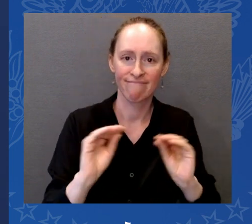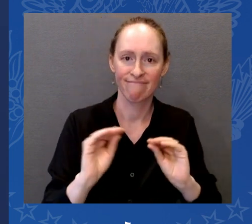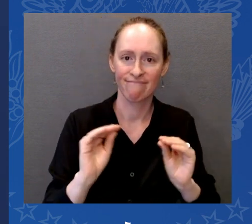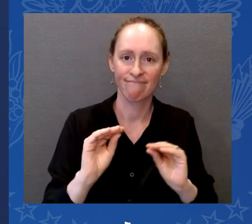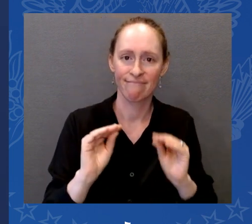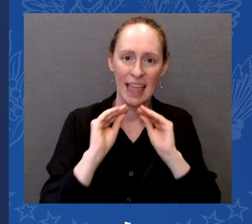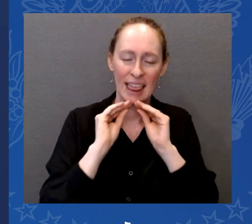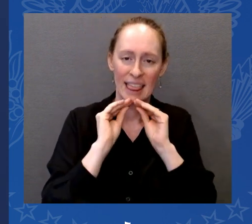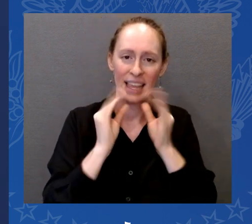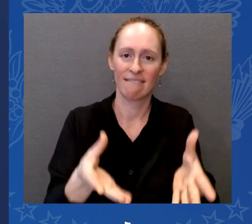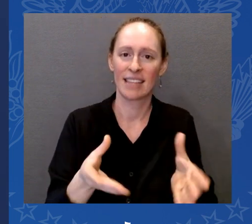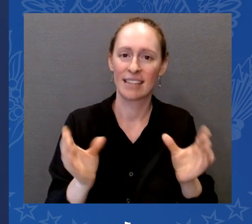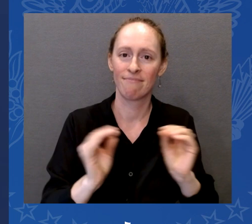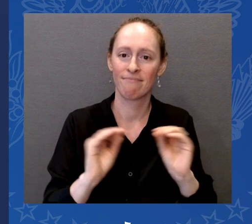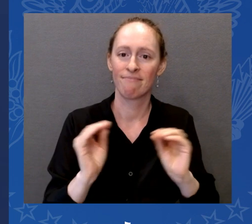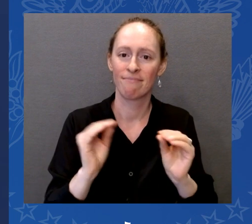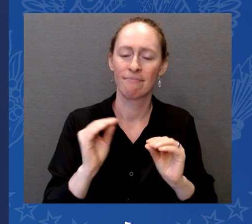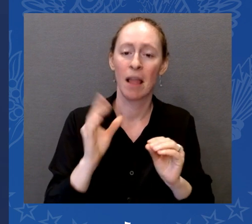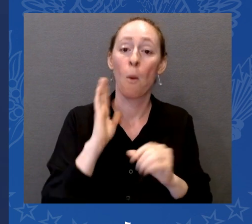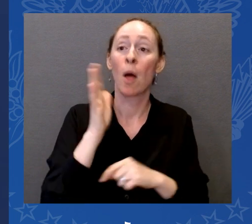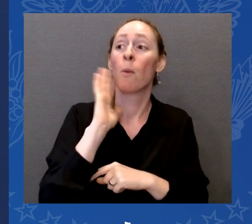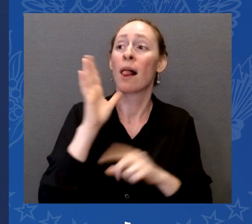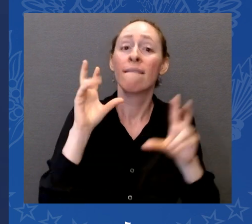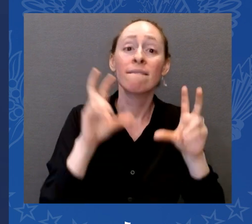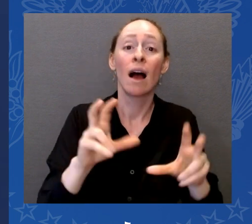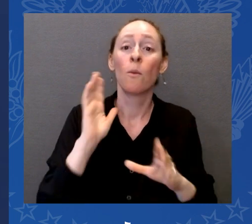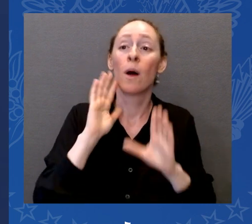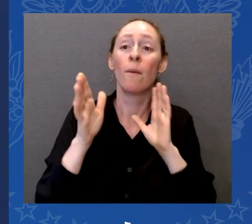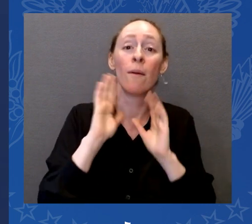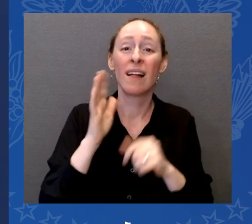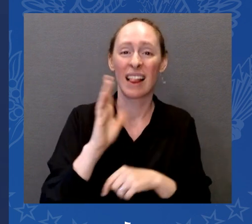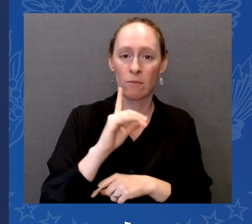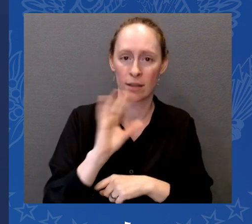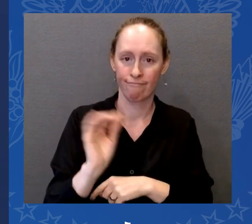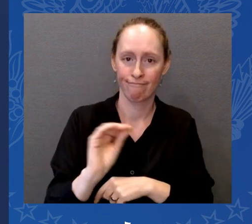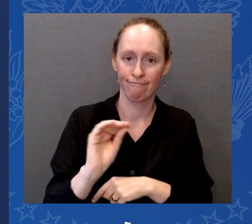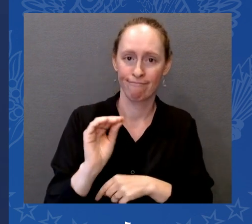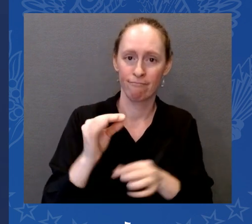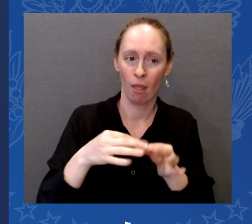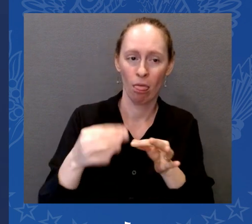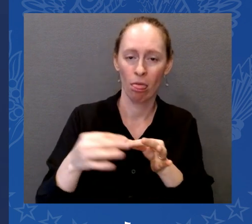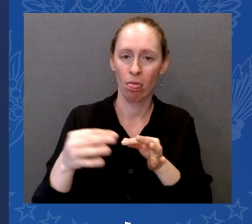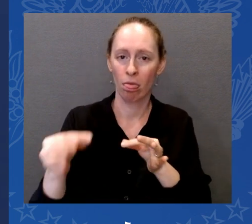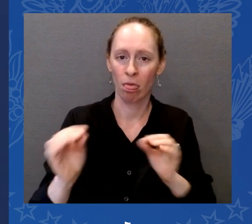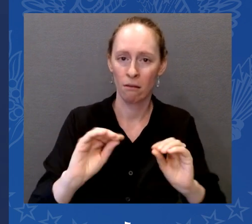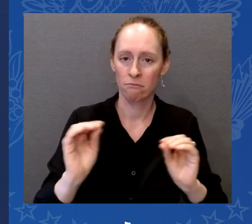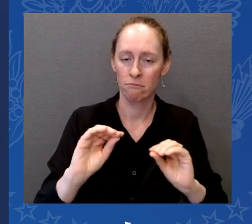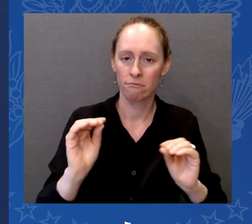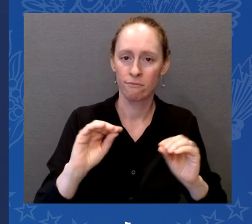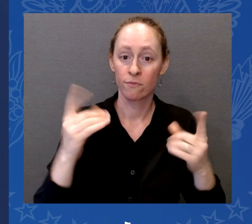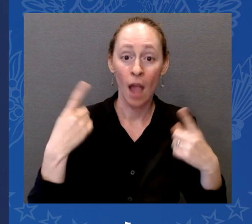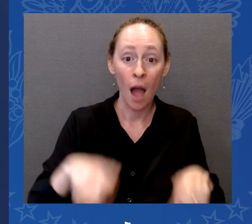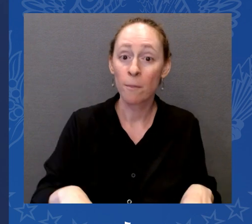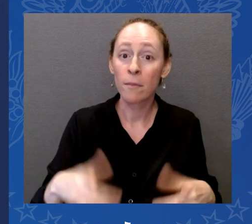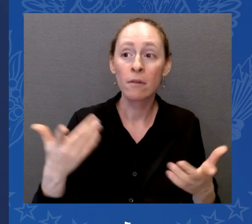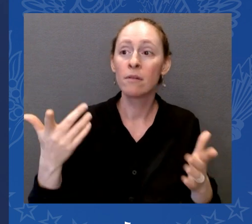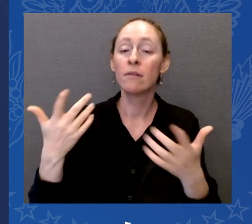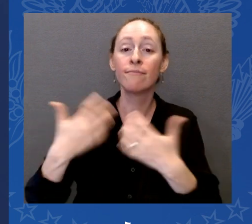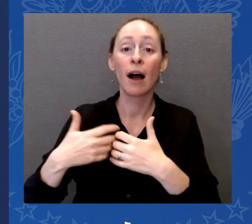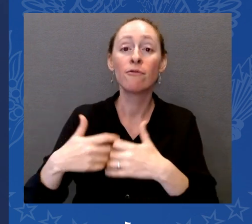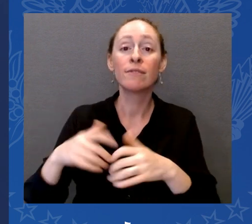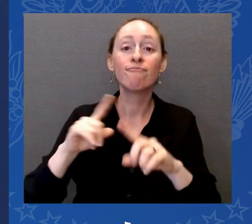and manufacturing never materialized, but layoffs and shuttered factories did materialize. On my